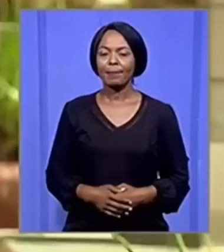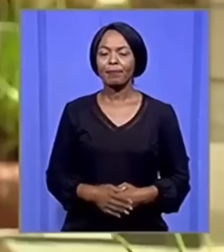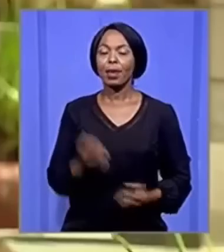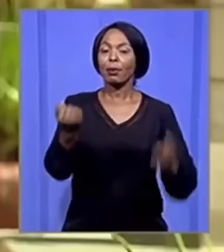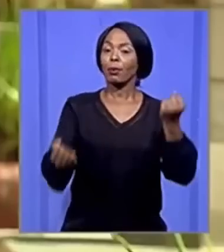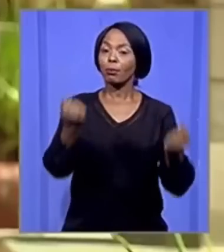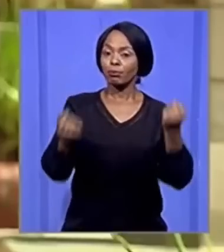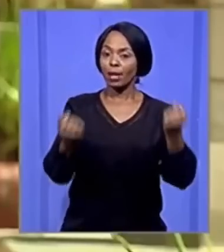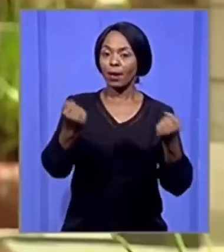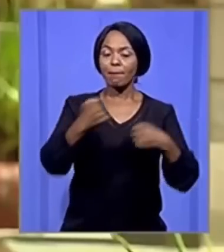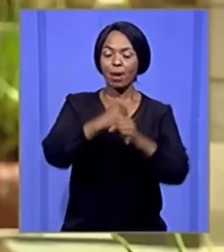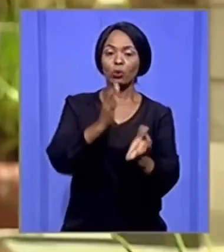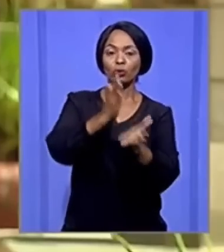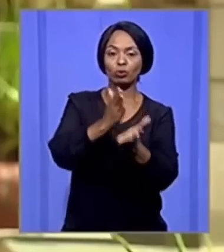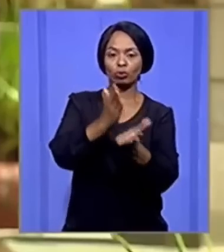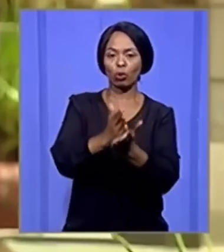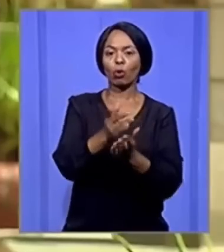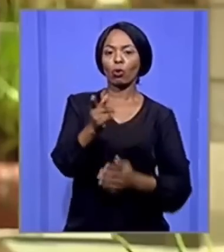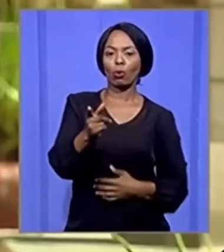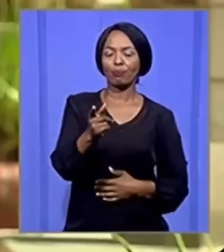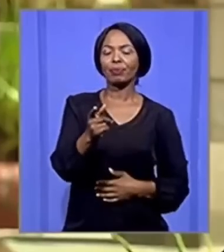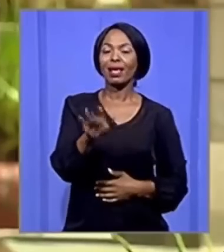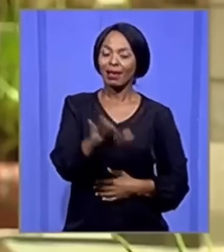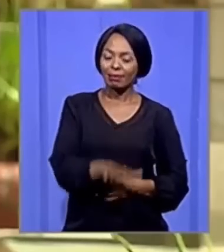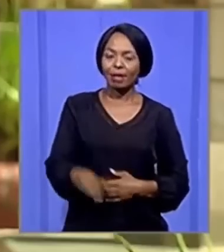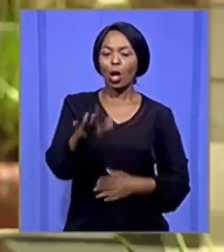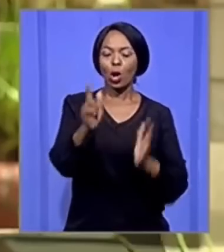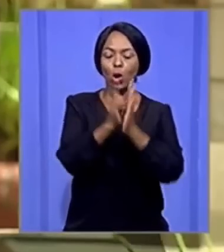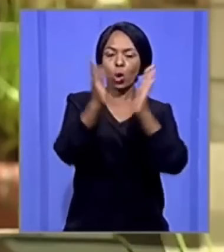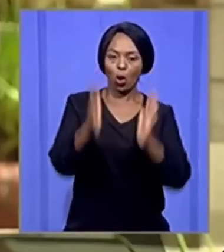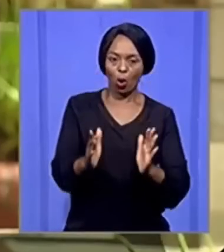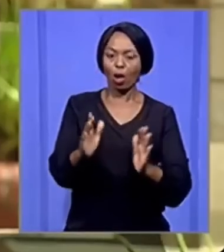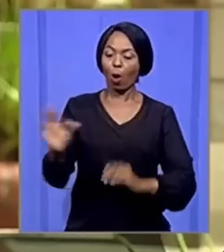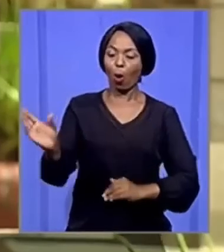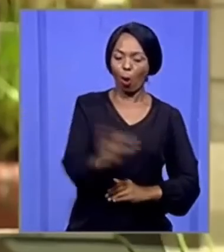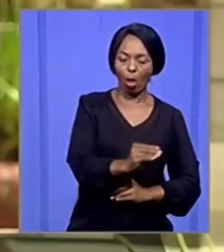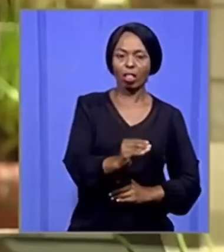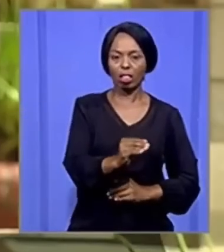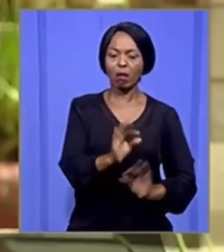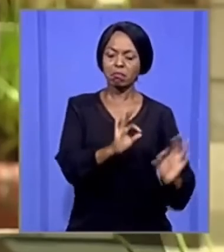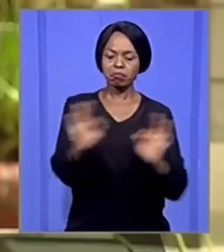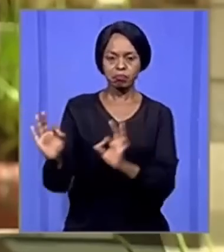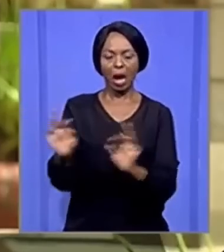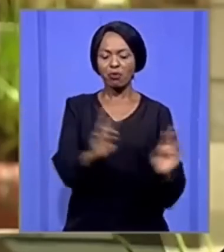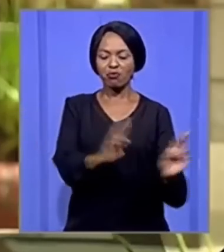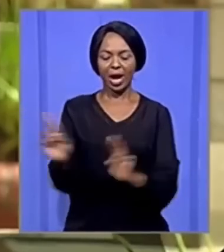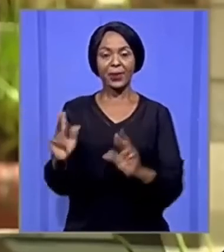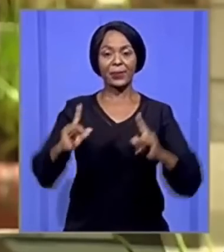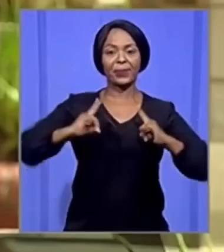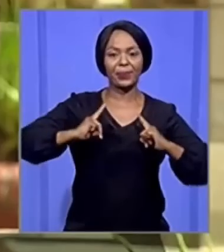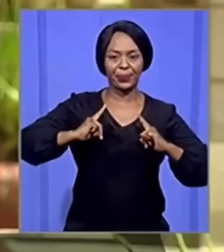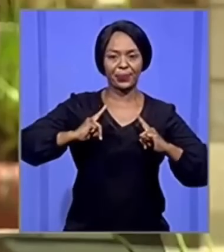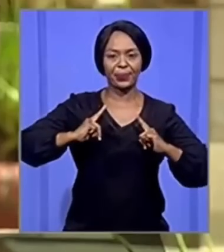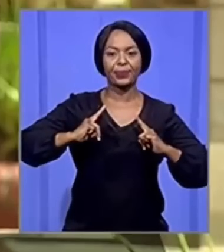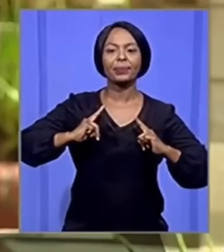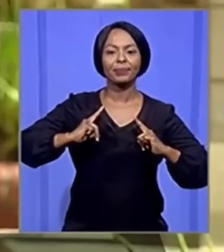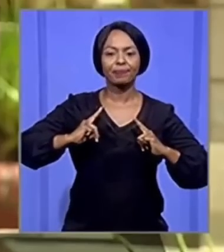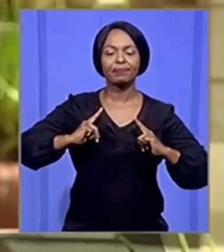le netefatsa fela hore maqwetha kaofela a eme hantle ebile a ready hore ba ka